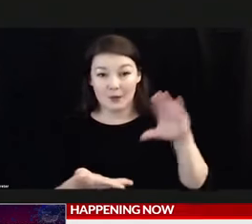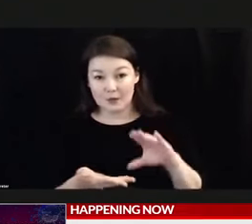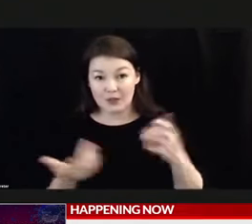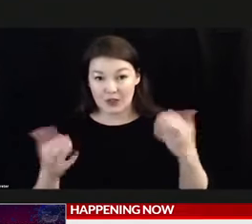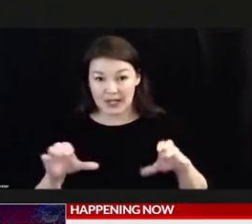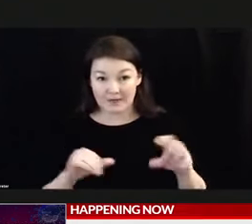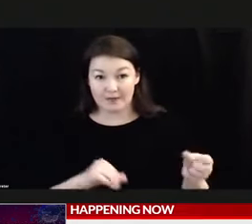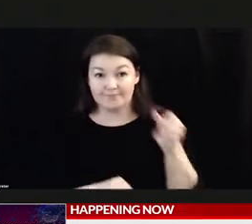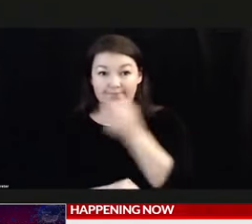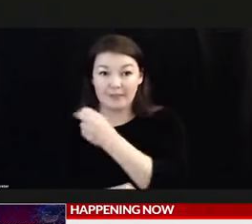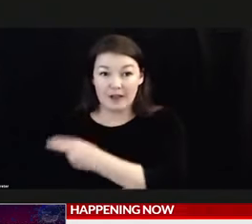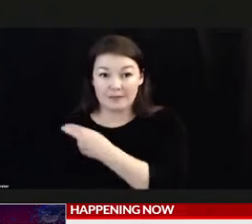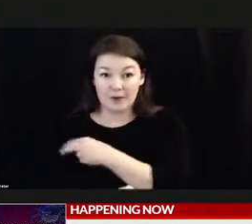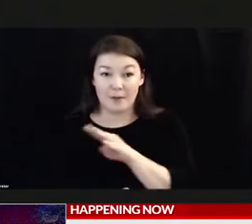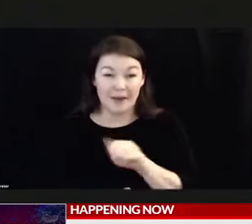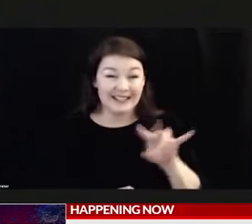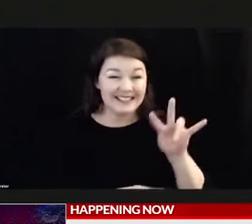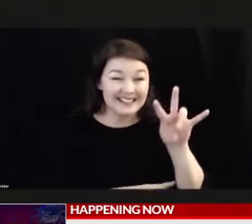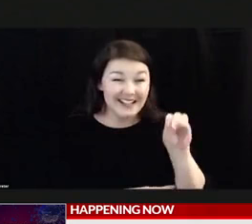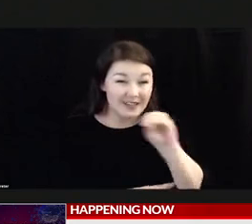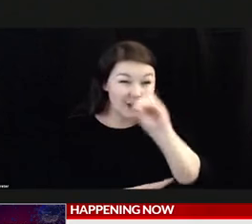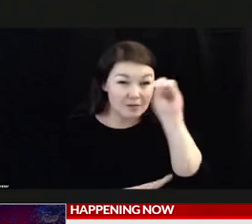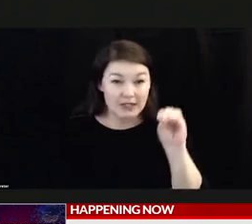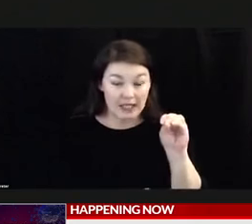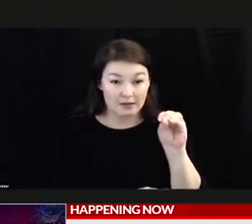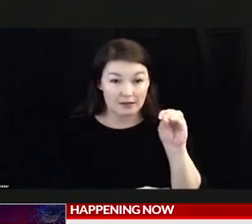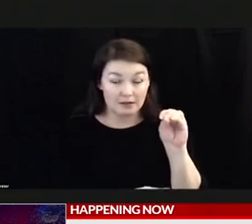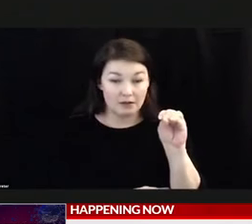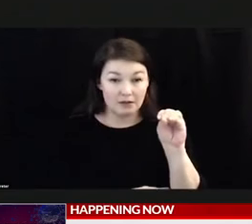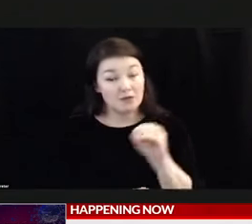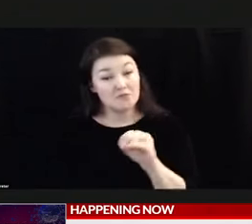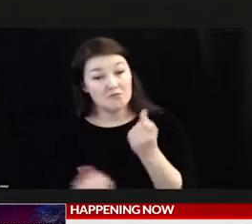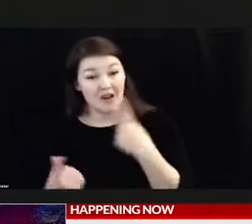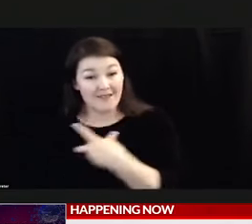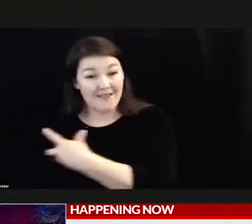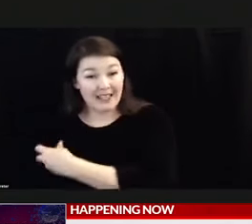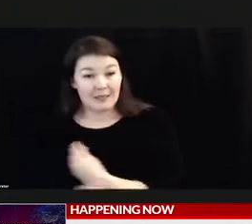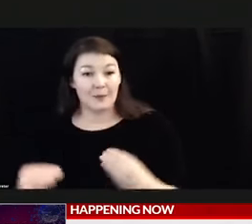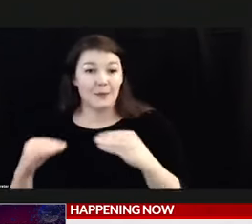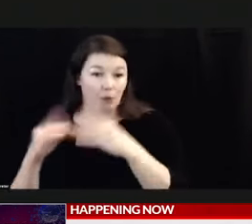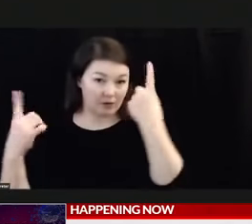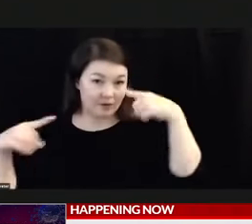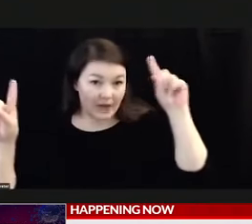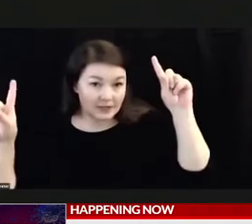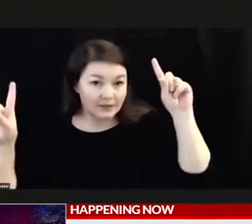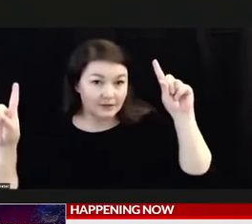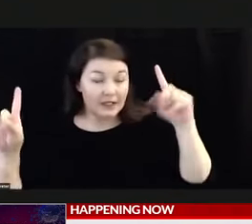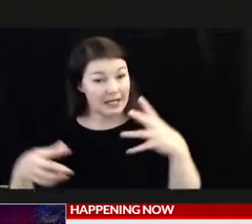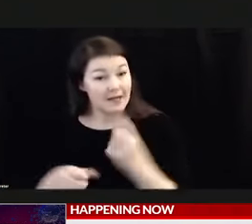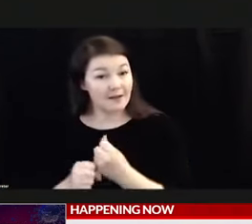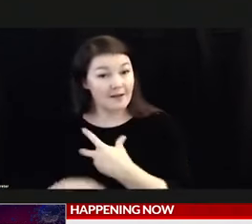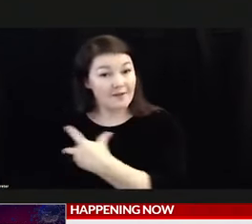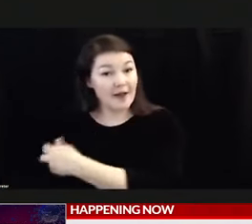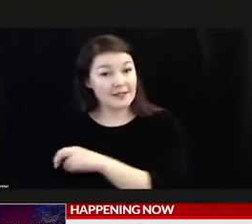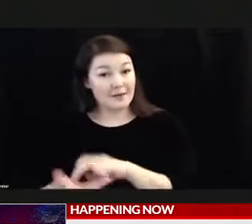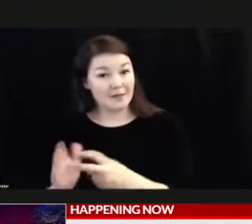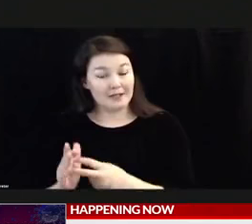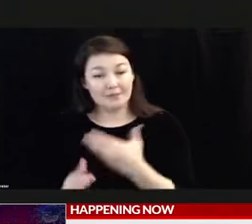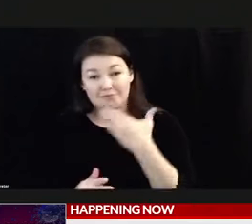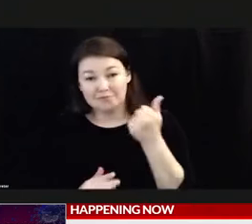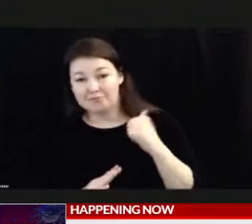by 70%. It's not as effective as the vaccine, right? Get vaccinated. It's the best protection you can